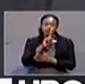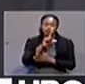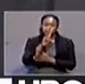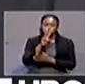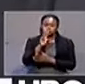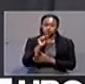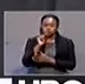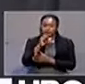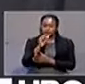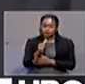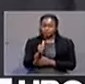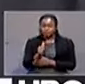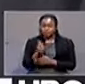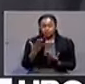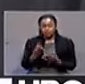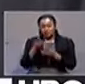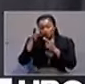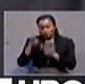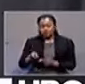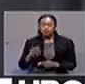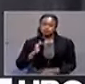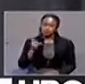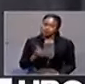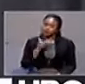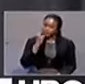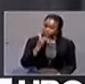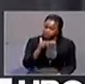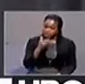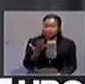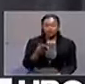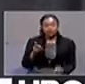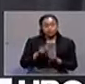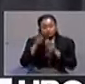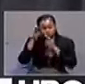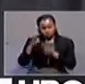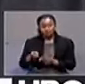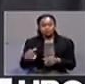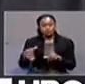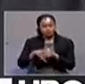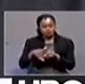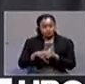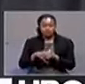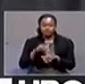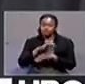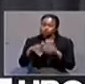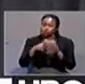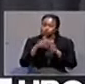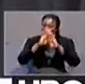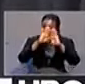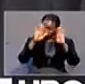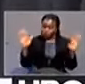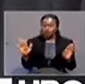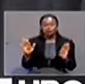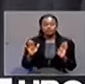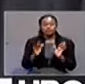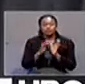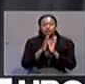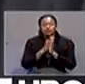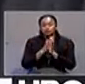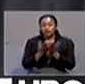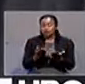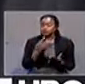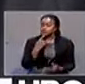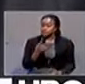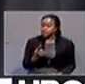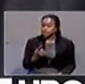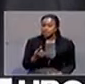Honorable Madam Speaker and honorable members, we are all aware the Bible tells us there